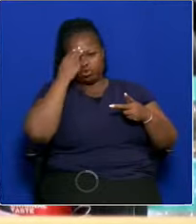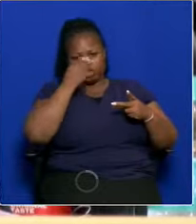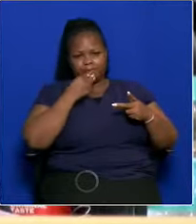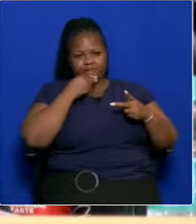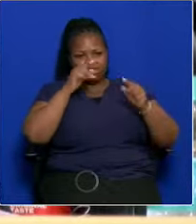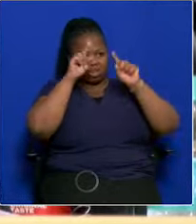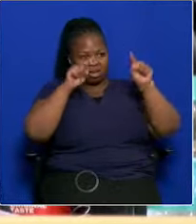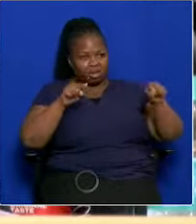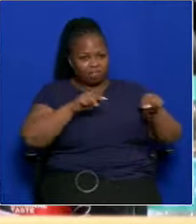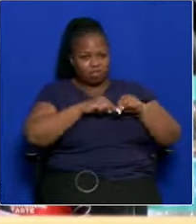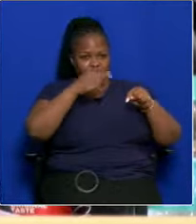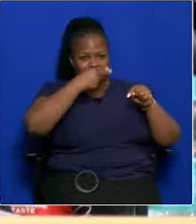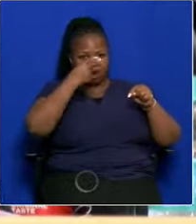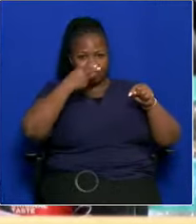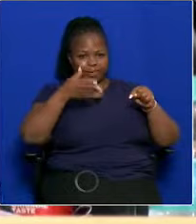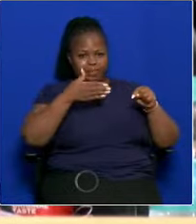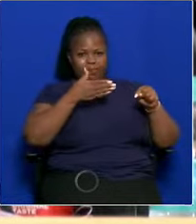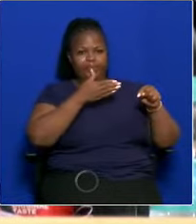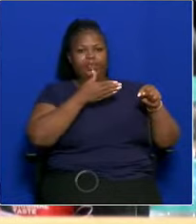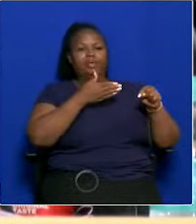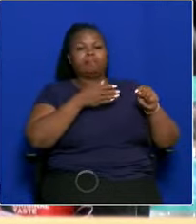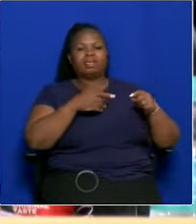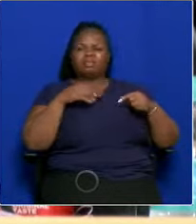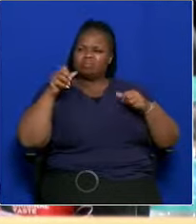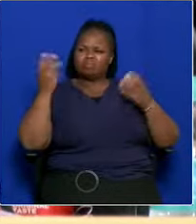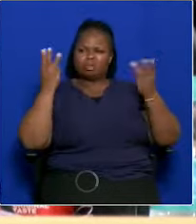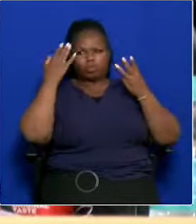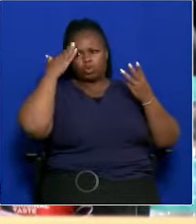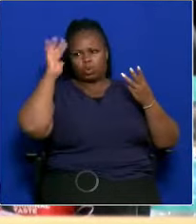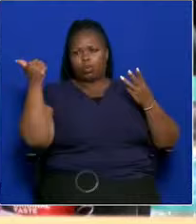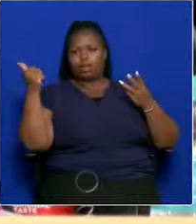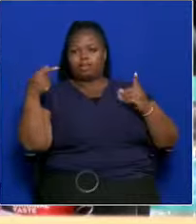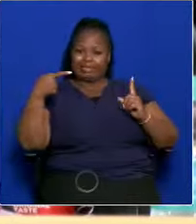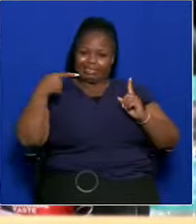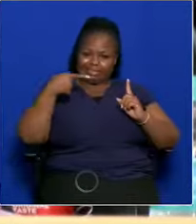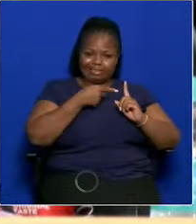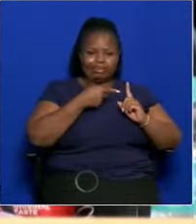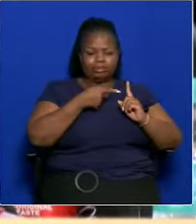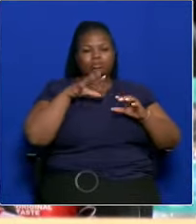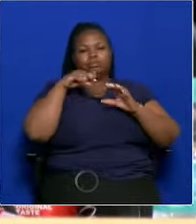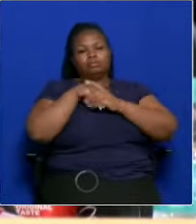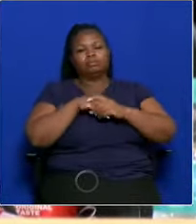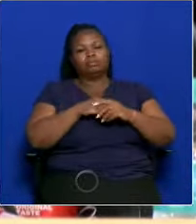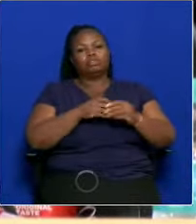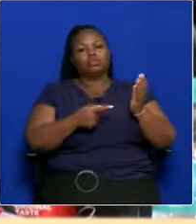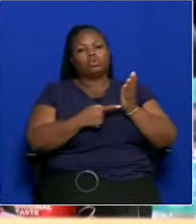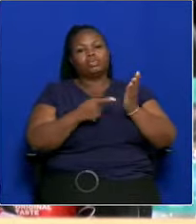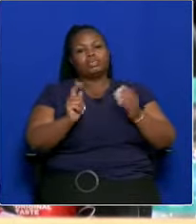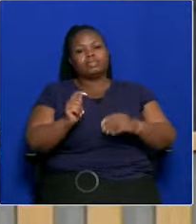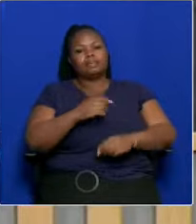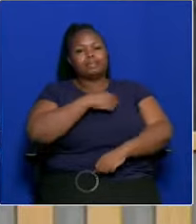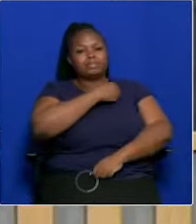in the public domain, was he was implicated in that Tembisa scandal. Remember that?